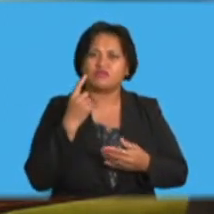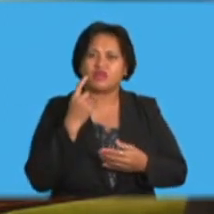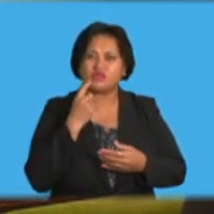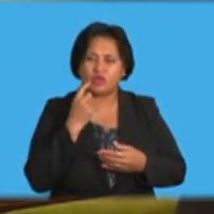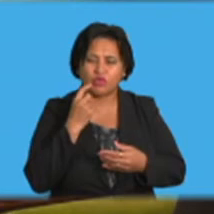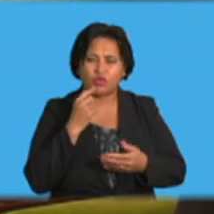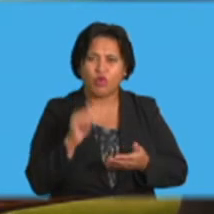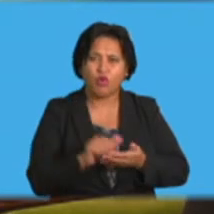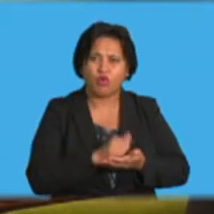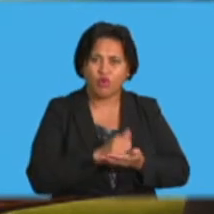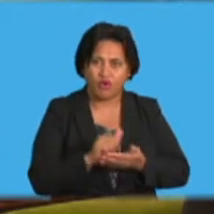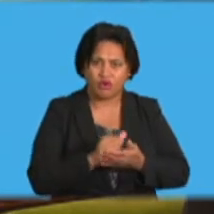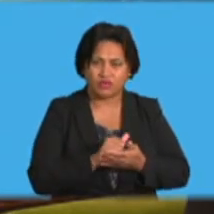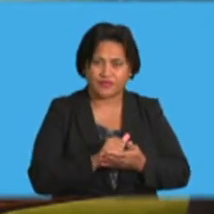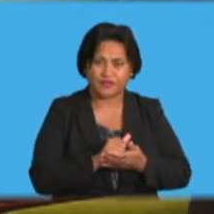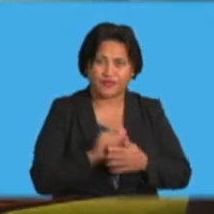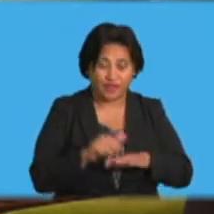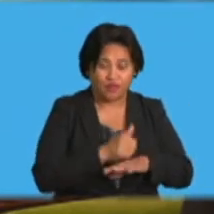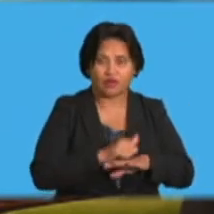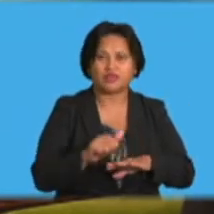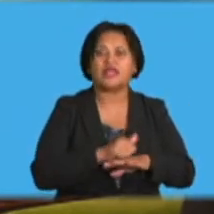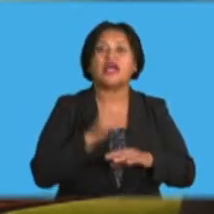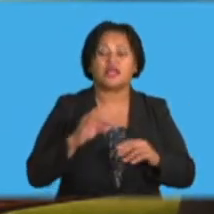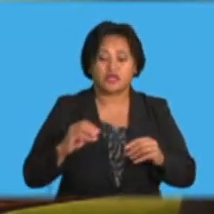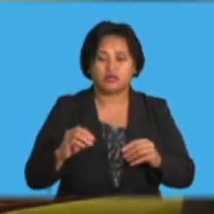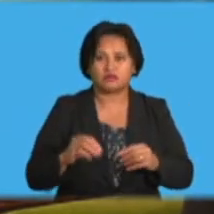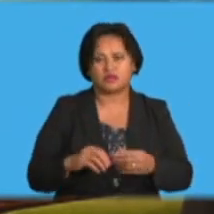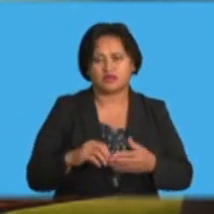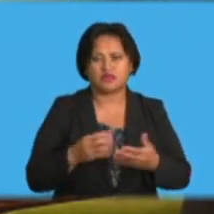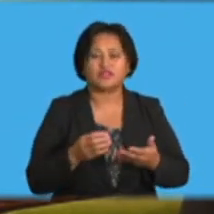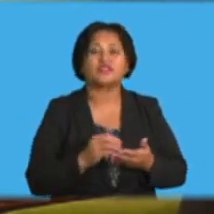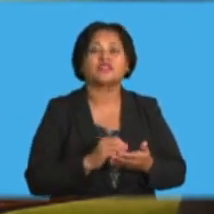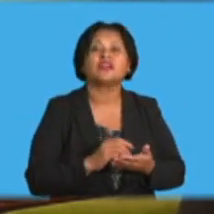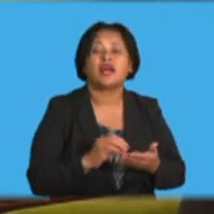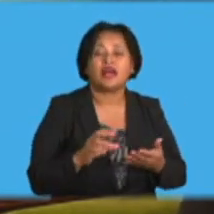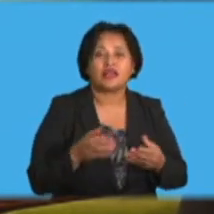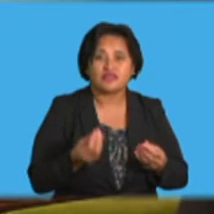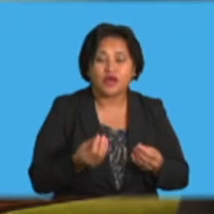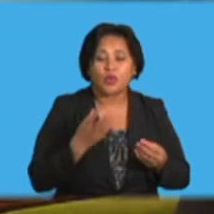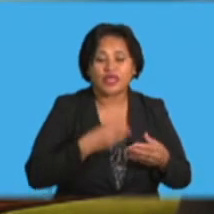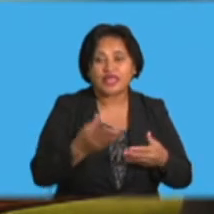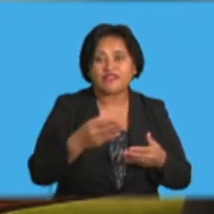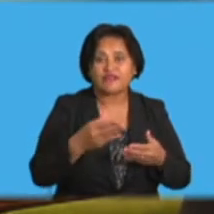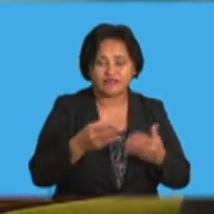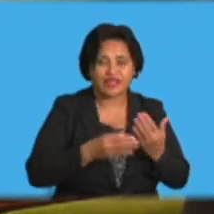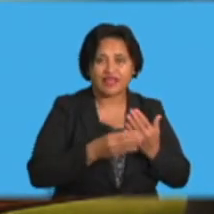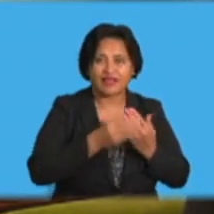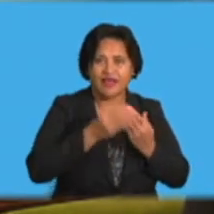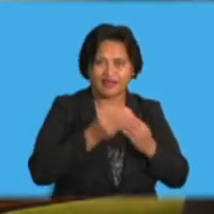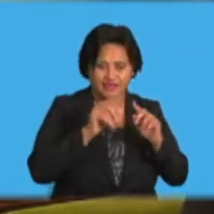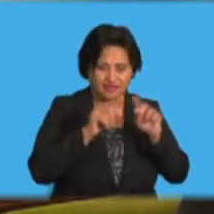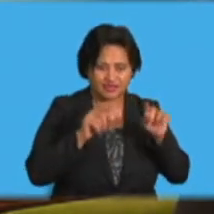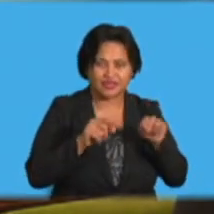been cleared. So the result of which the Ministry of Agriculture has given out cards where they can actually go and buy at their leisure and will, as